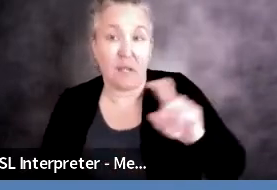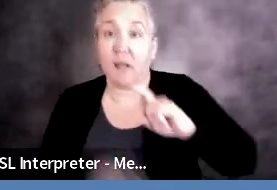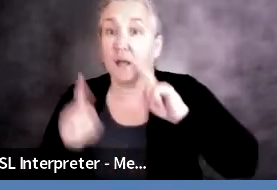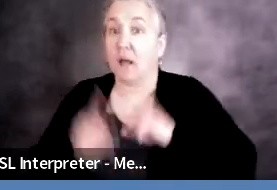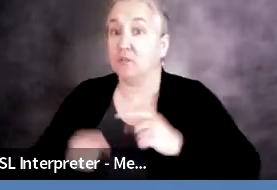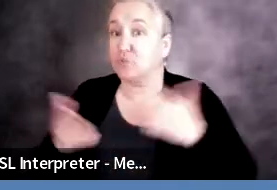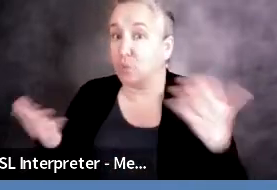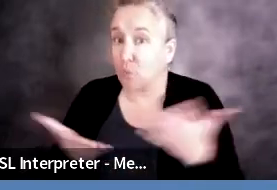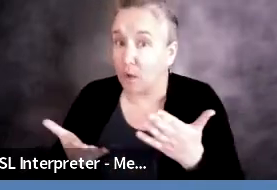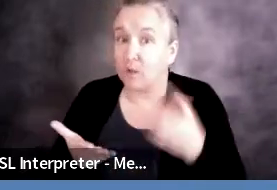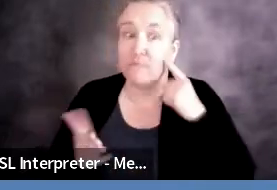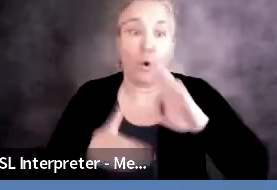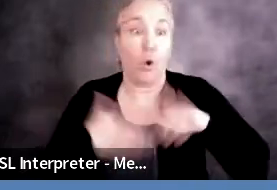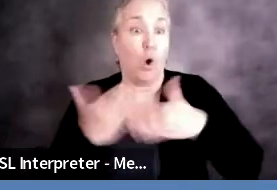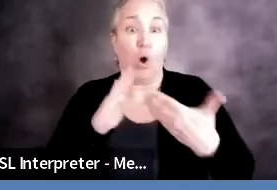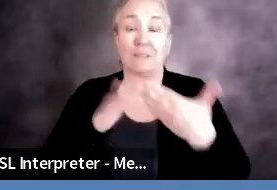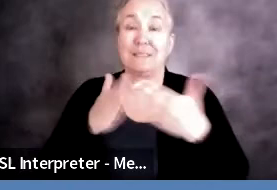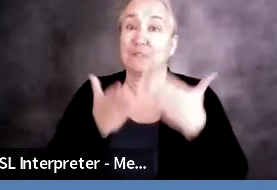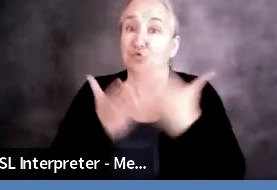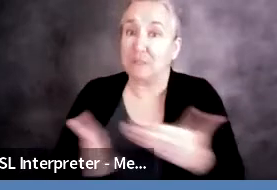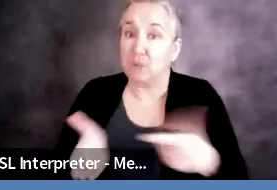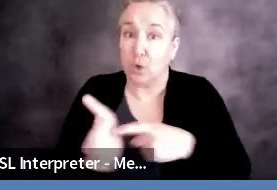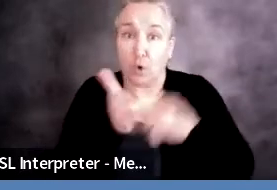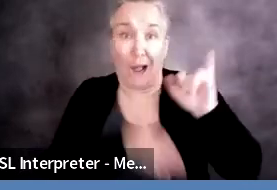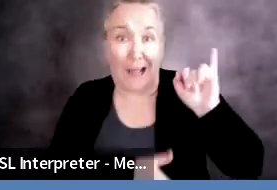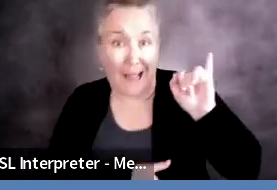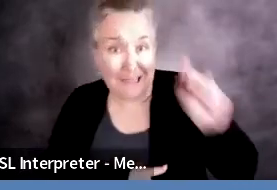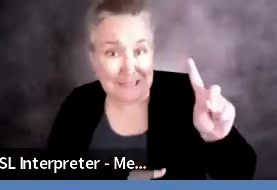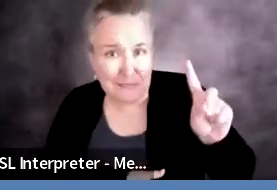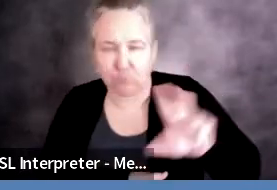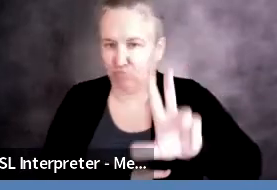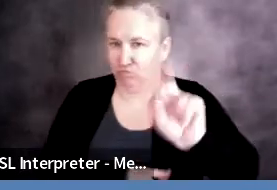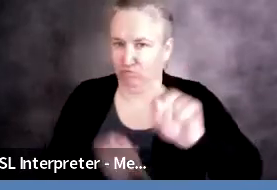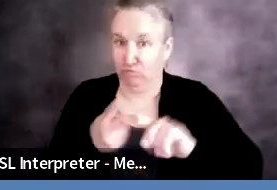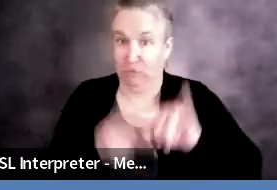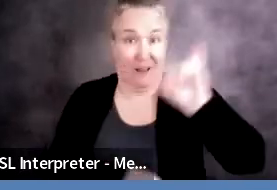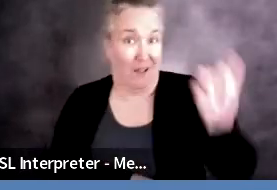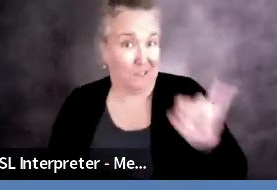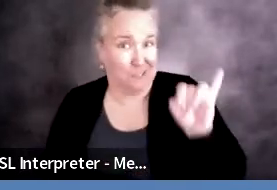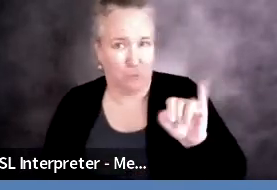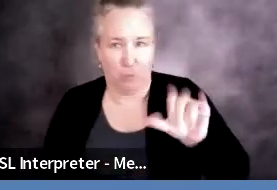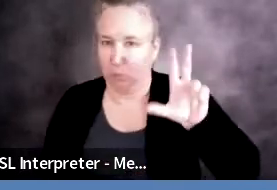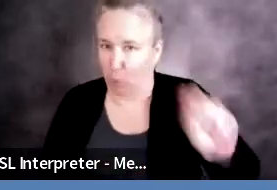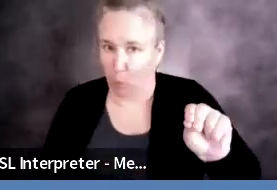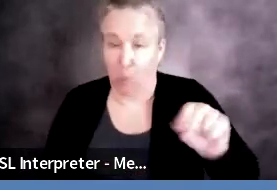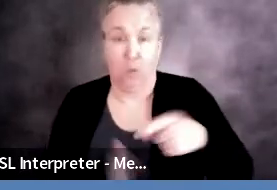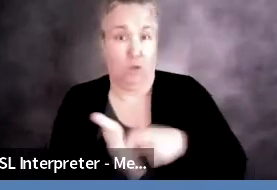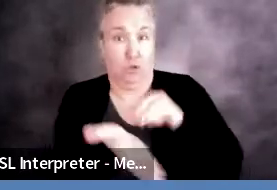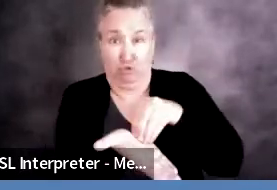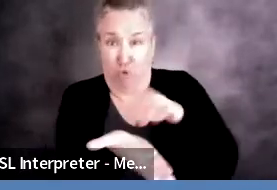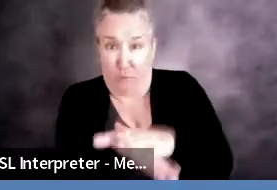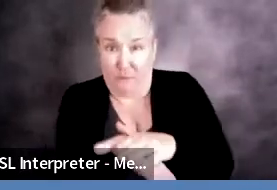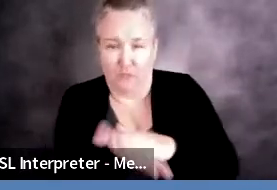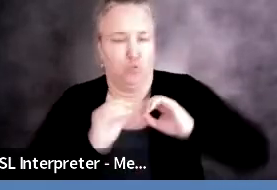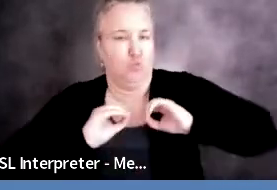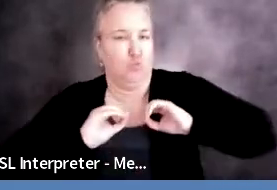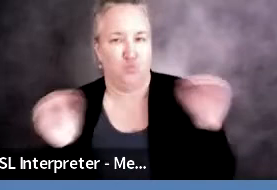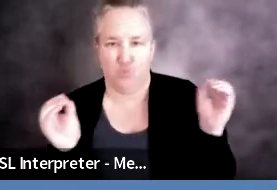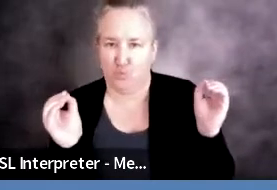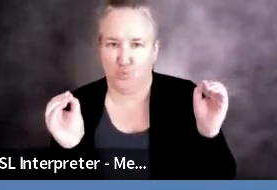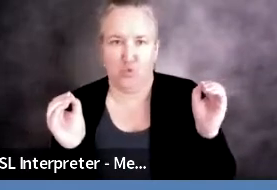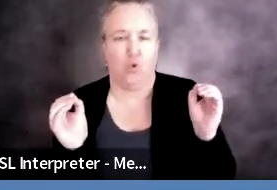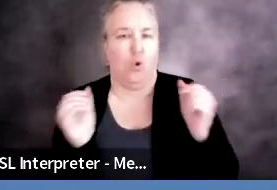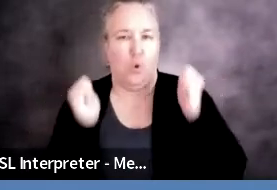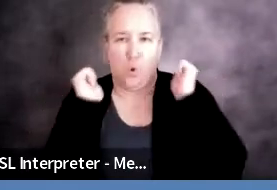city resources, you don't need an ID, you don't need insurance, and you don't need any documentation at all. So this is true for both testing and vaccine. Everyone is